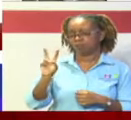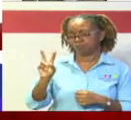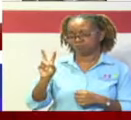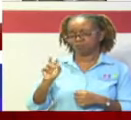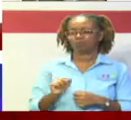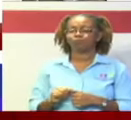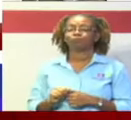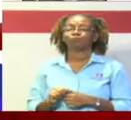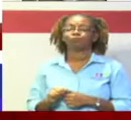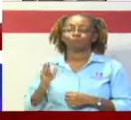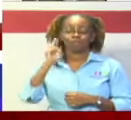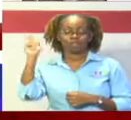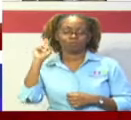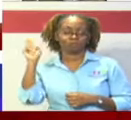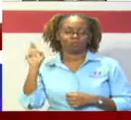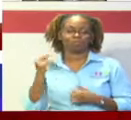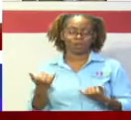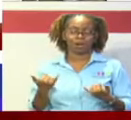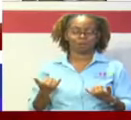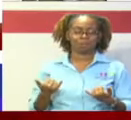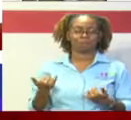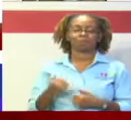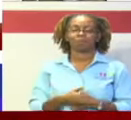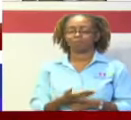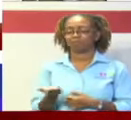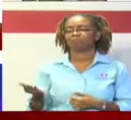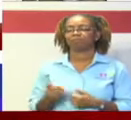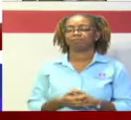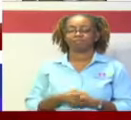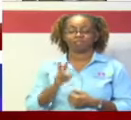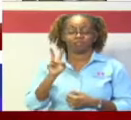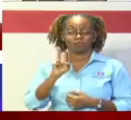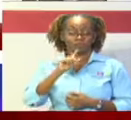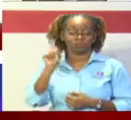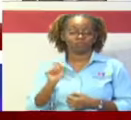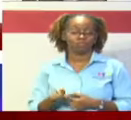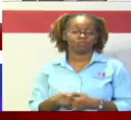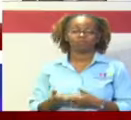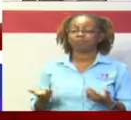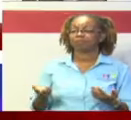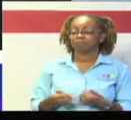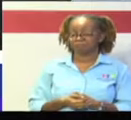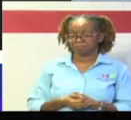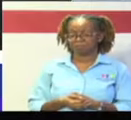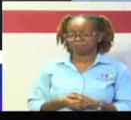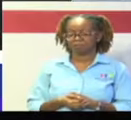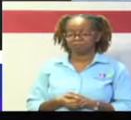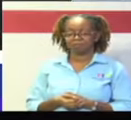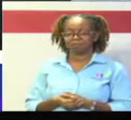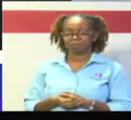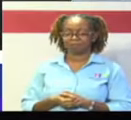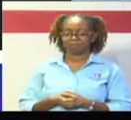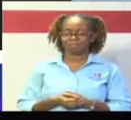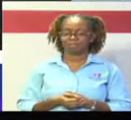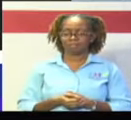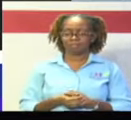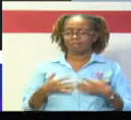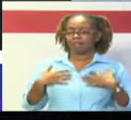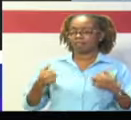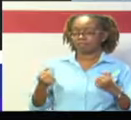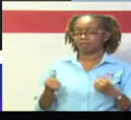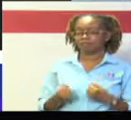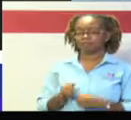Hi, good morning, everyone. Two questions very quickly. The first one, are health officials keeping track of how many people